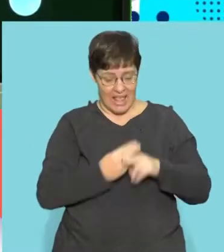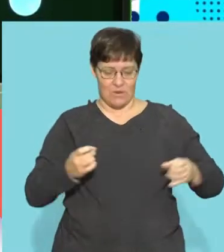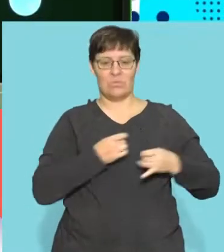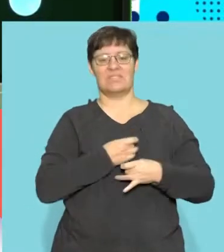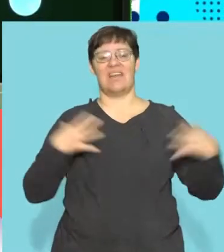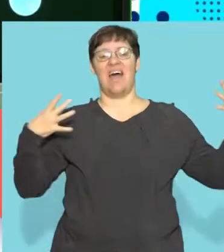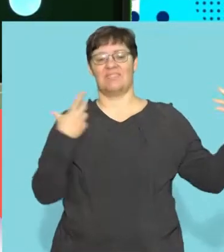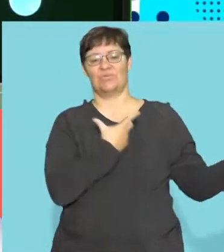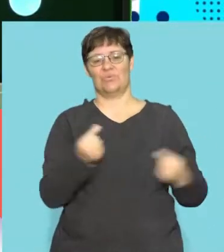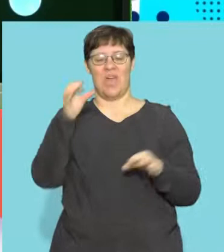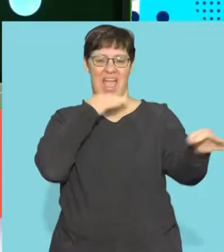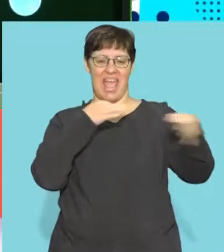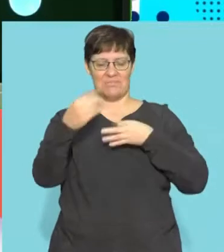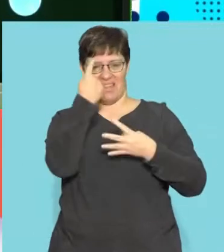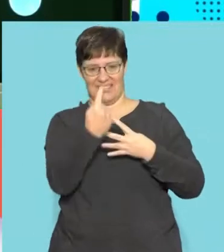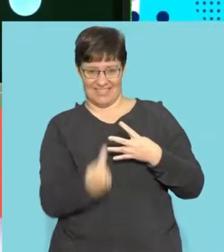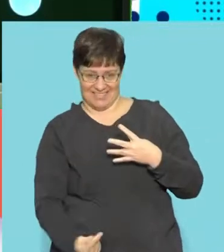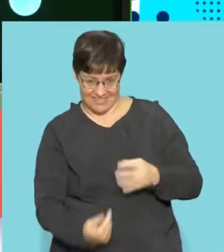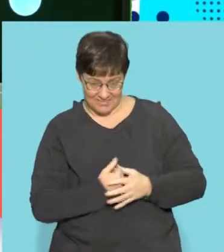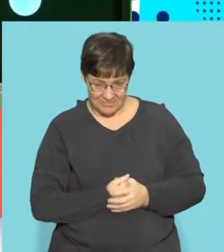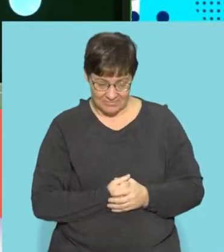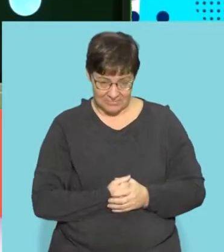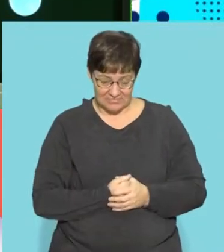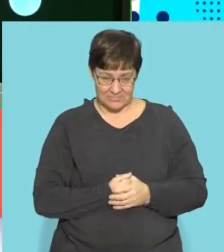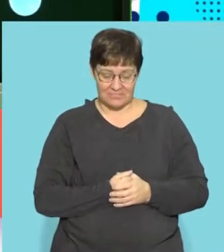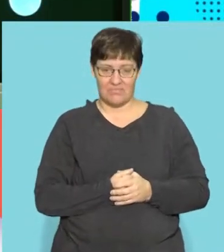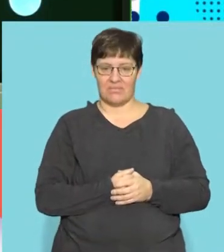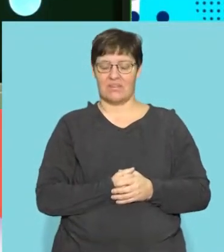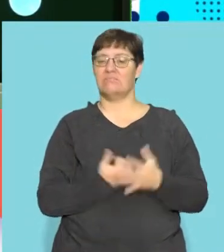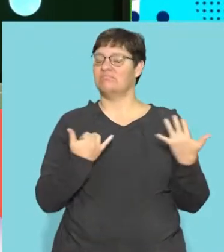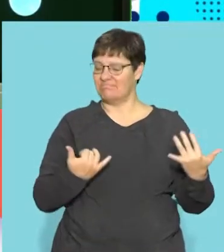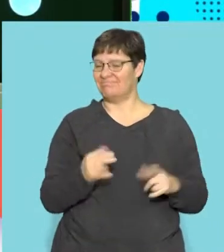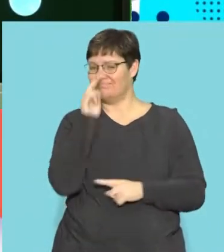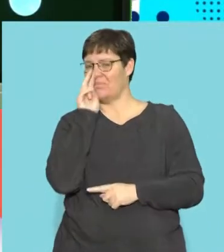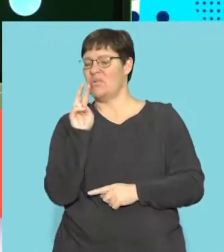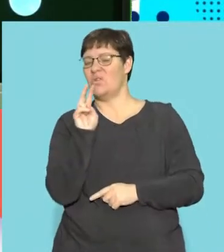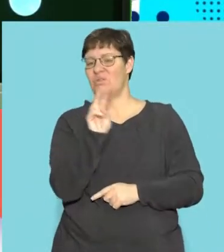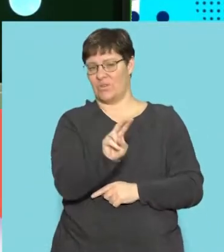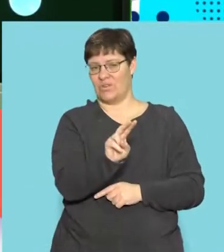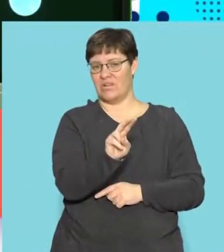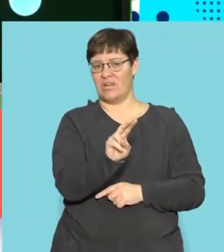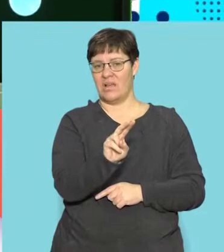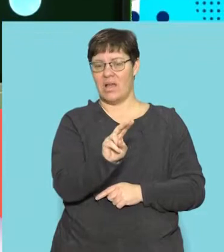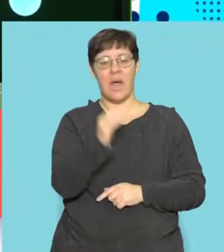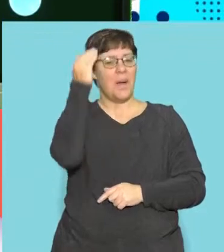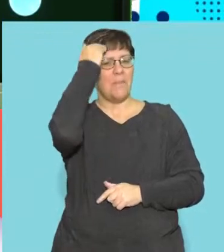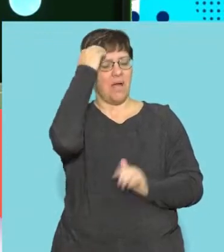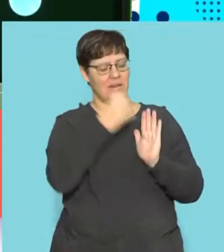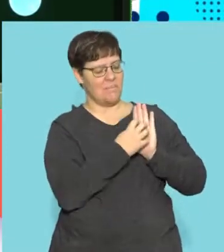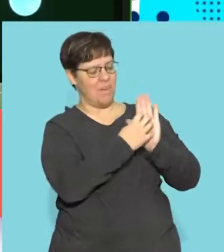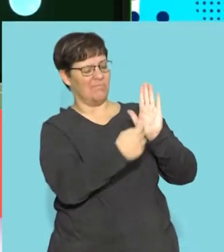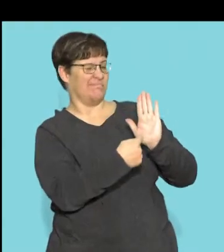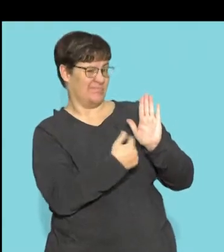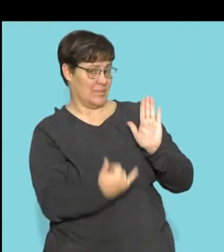that we need to do now, which is the future value annuities. So let's just look at our outlines for now.